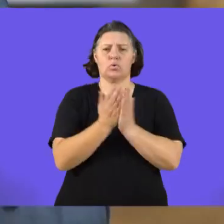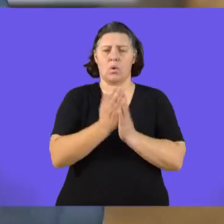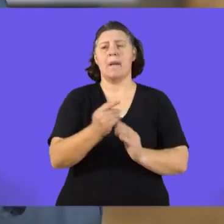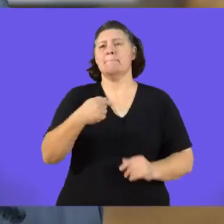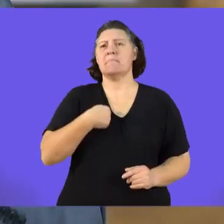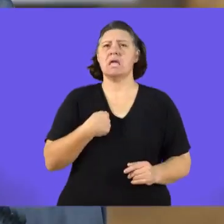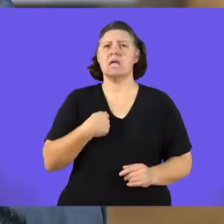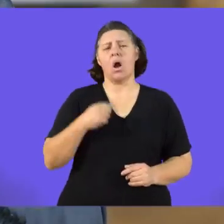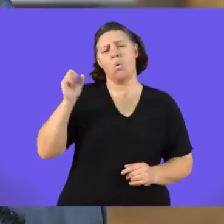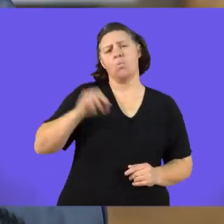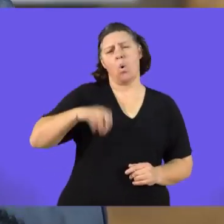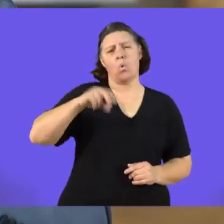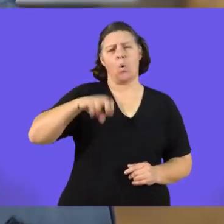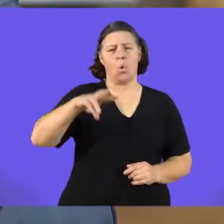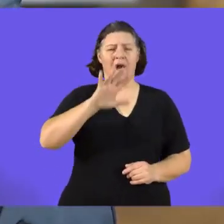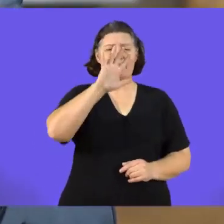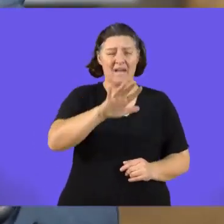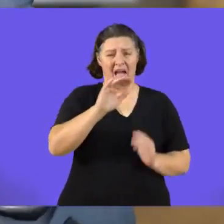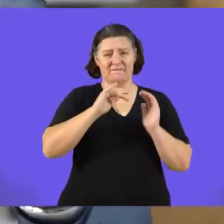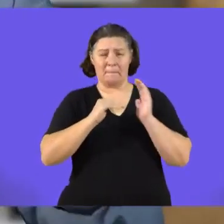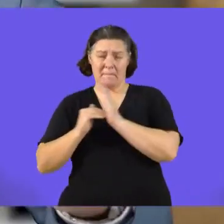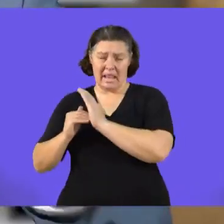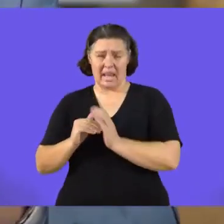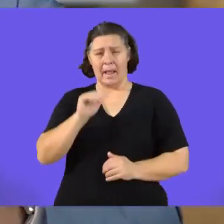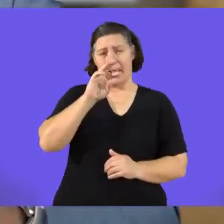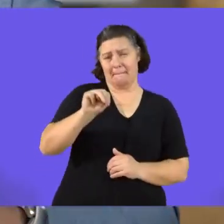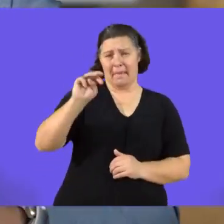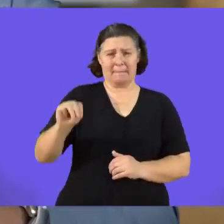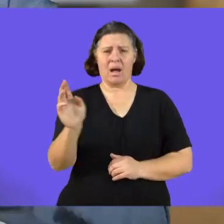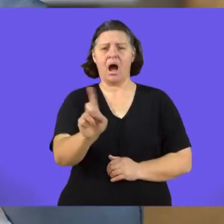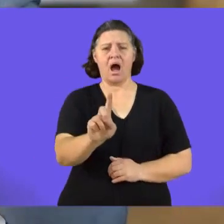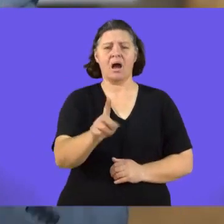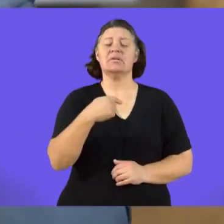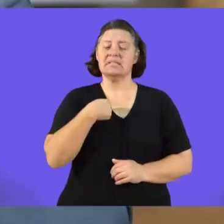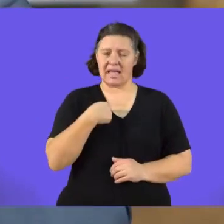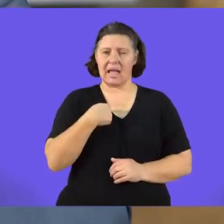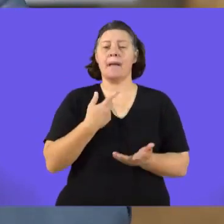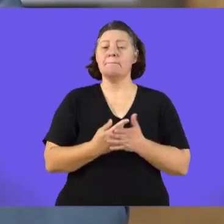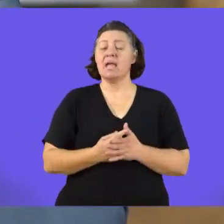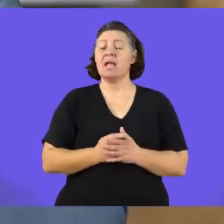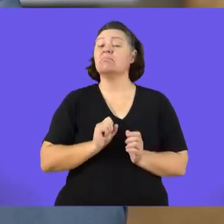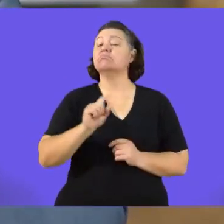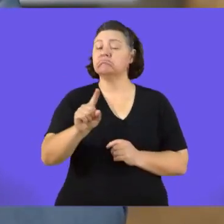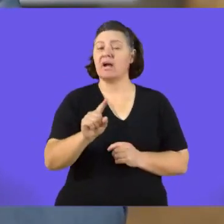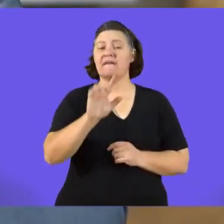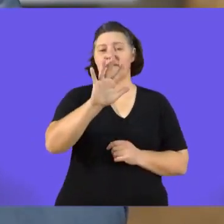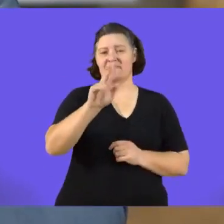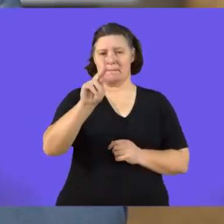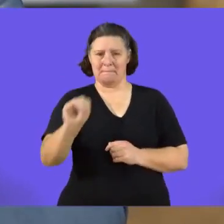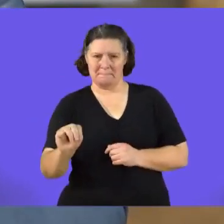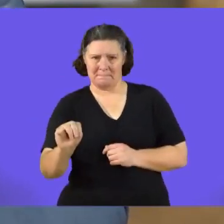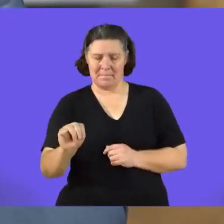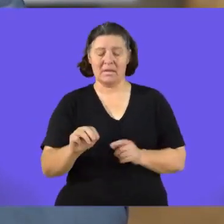school, you don't say that I'm going to walk 5 million millimeters, for example, but you'll rather say I'm going to travel 5